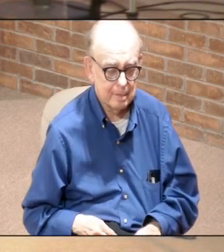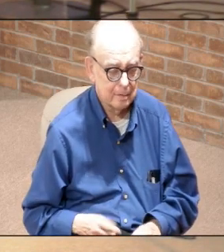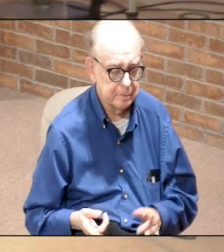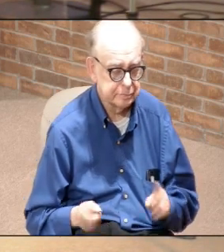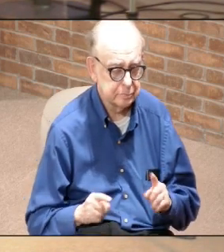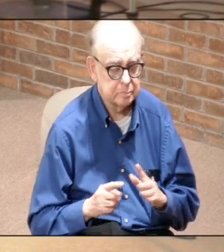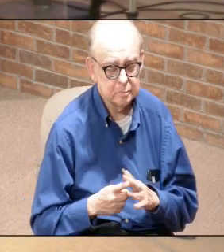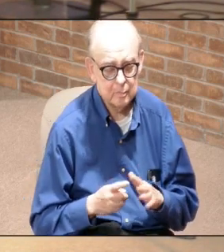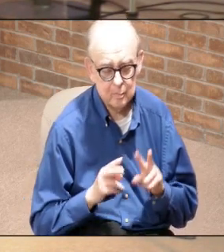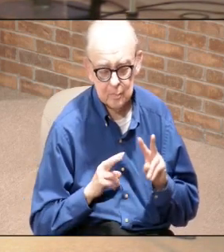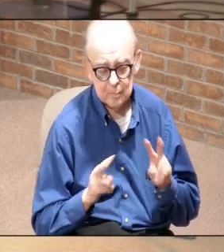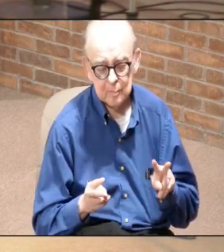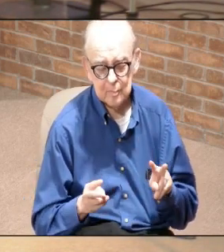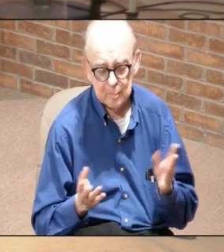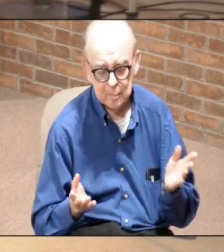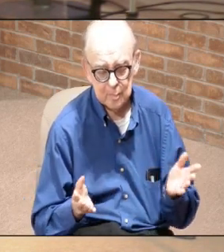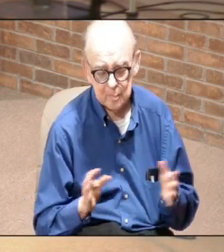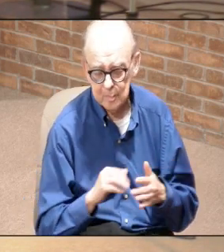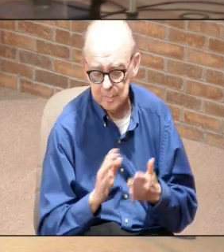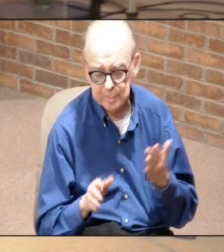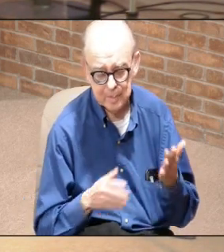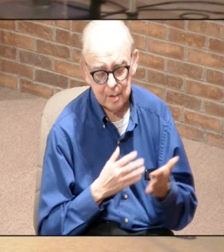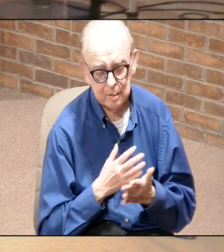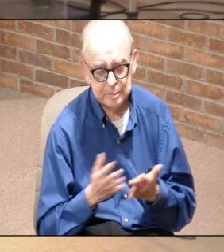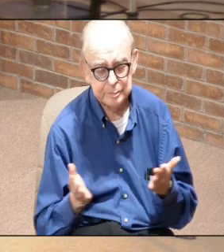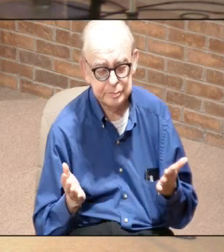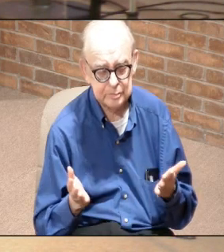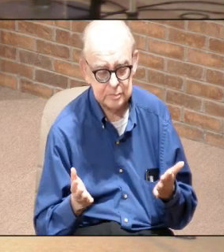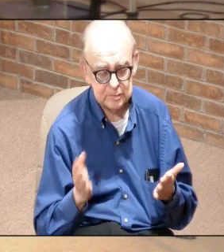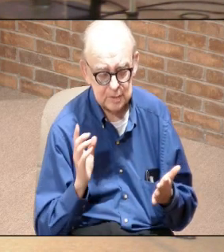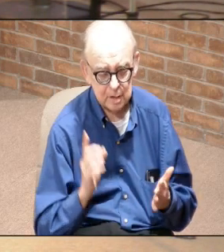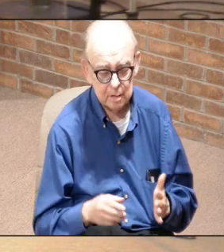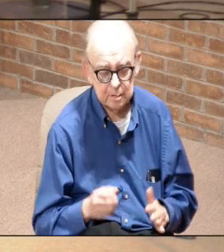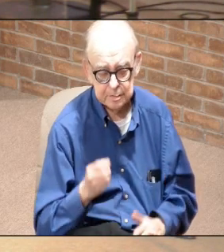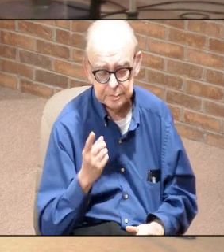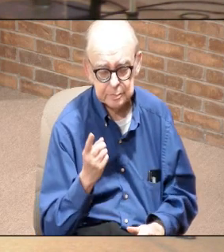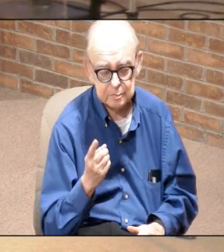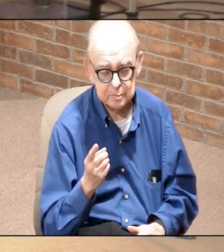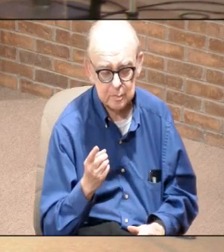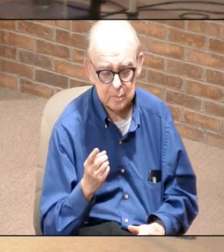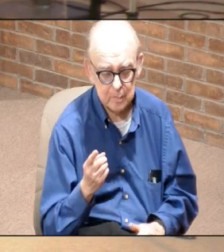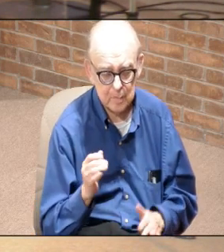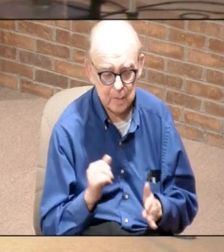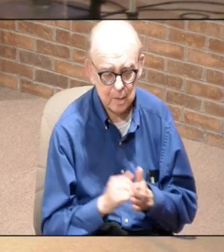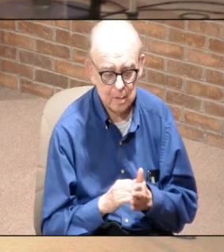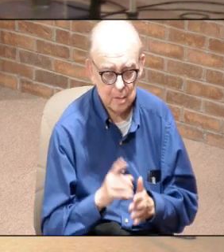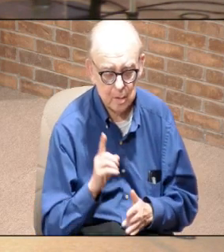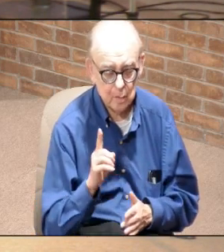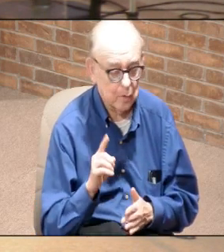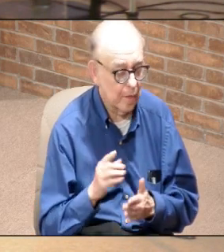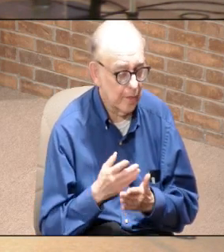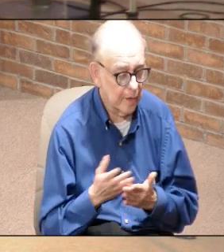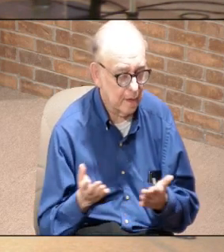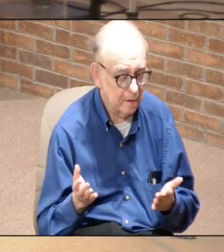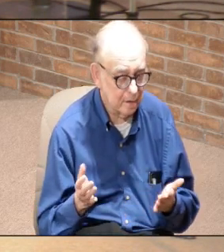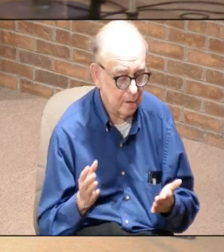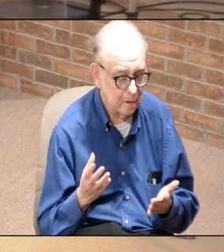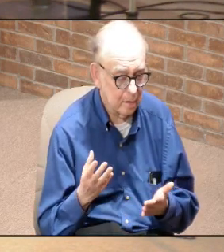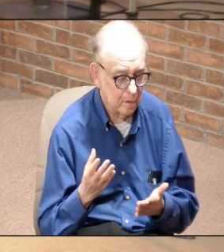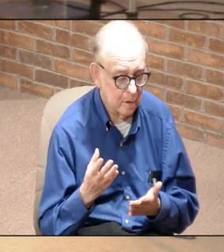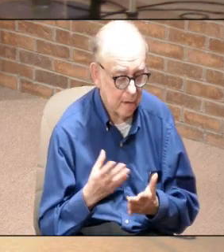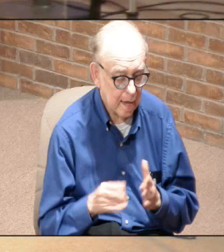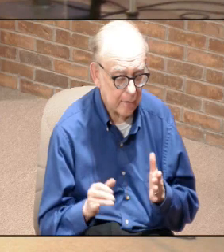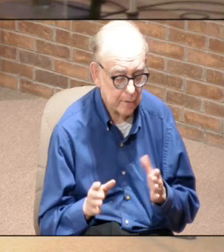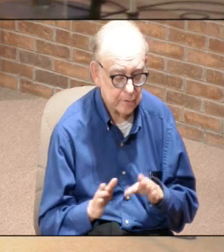So when you begin to look at all of these things, you need to understand that there was one thing out of this